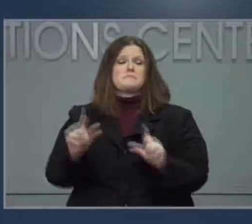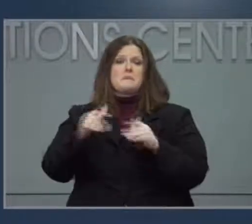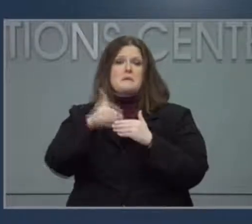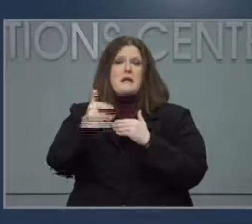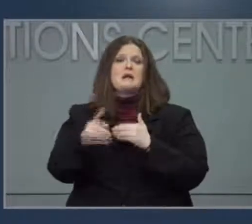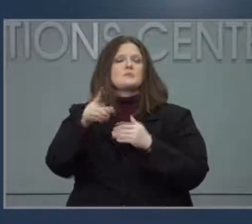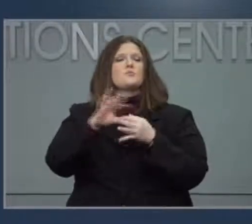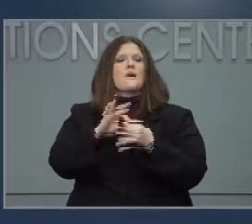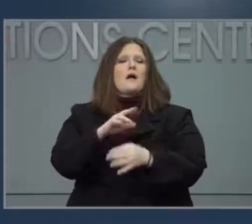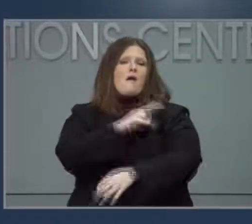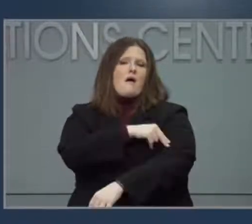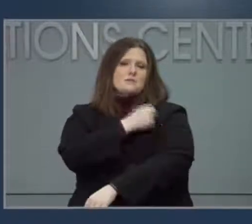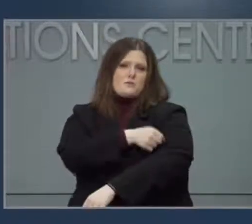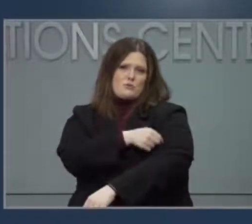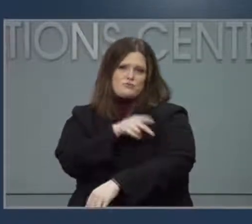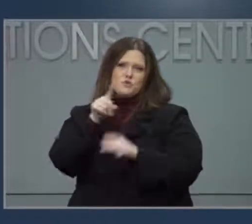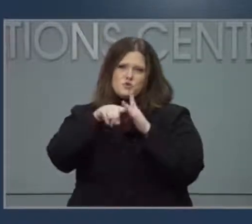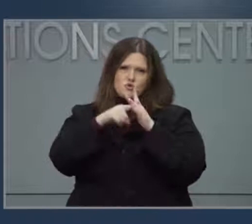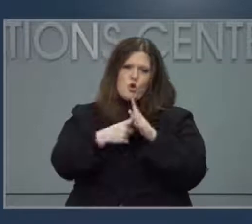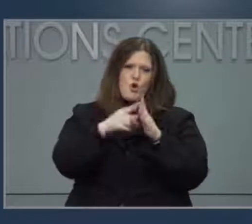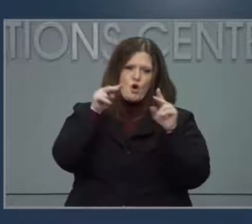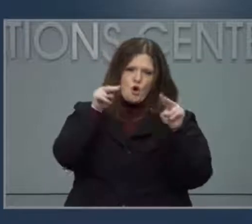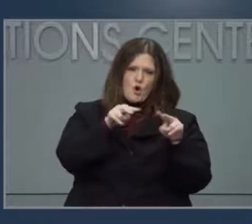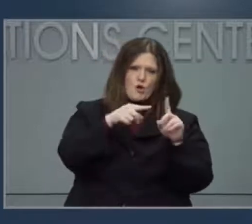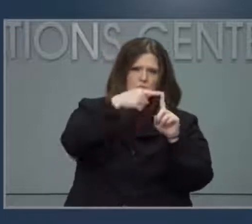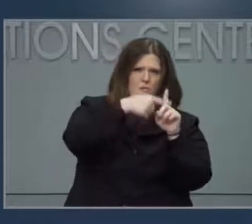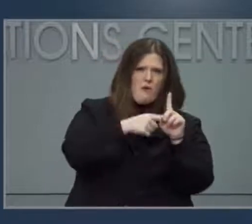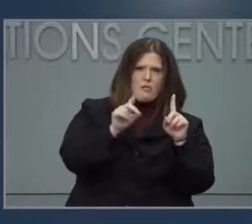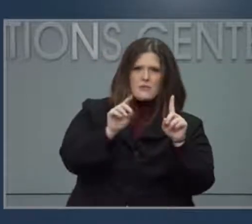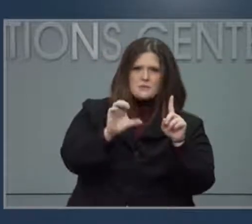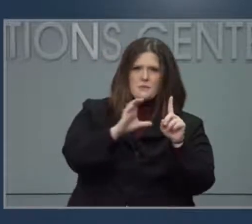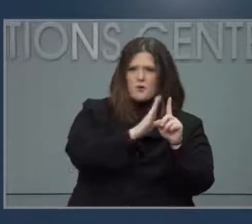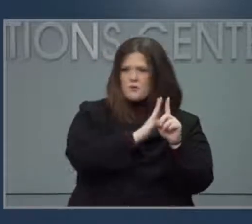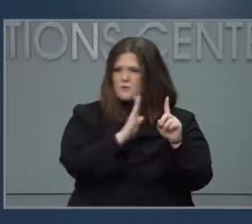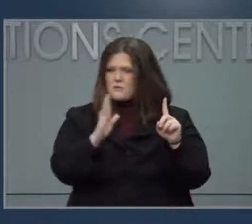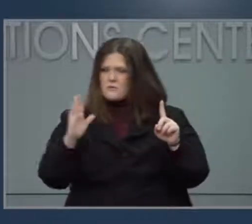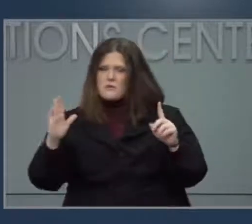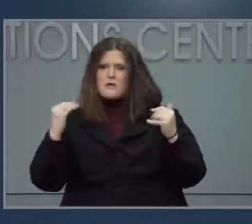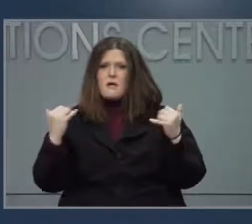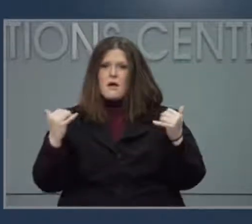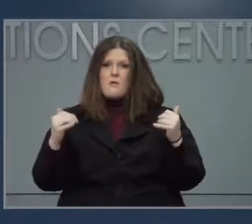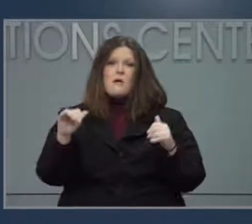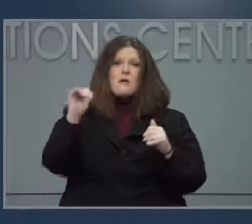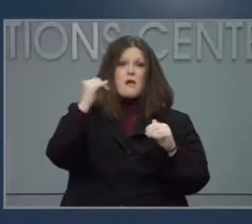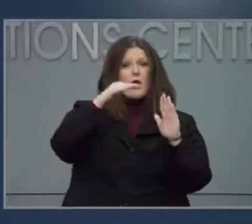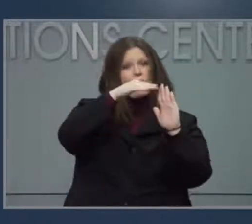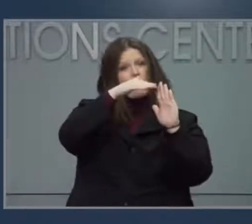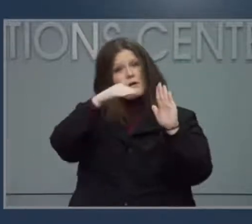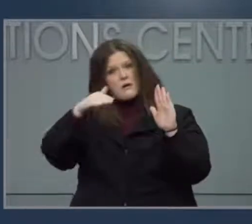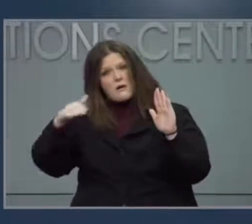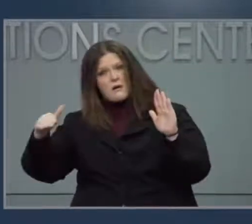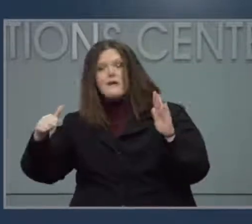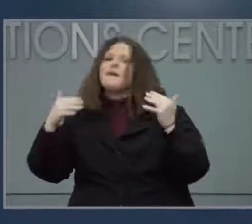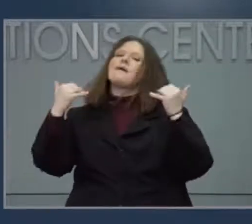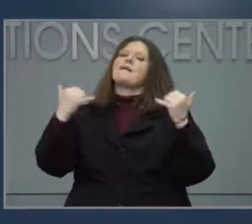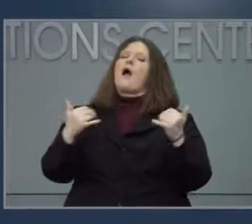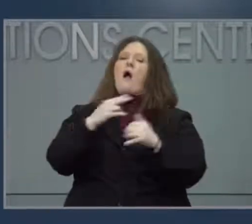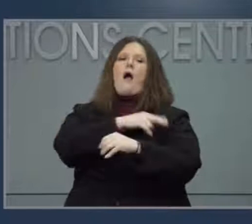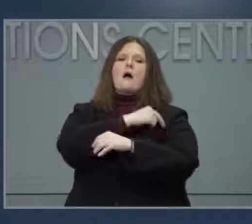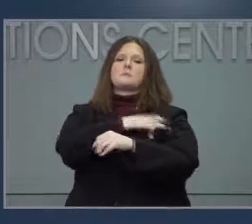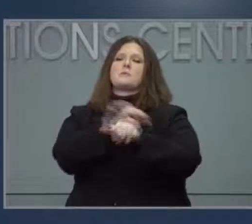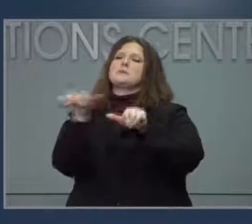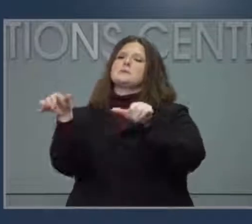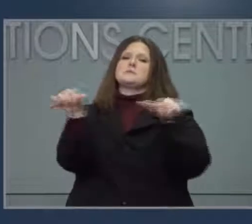December. And you can see, looking at the yellow line, that this trend is decreasing. Hospitalizations are now back to where they were in